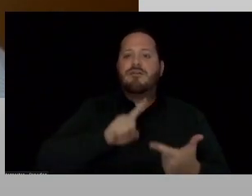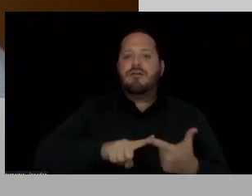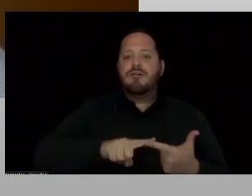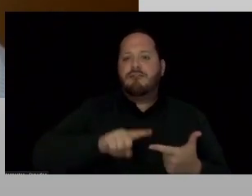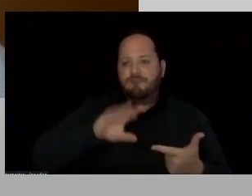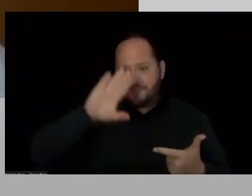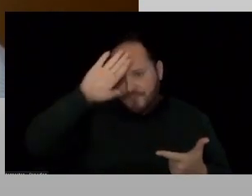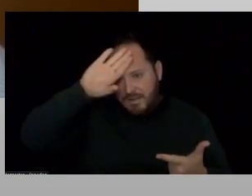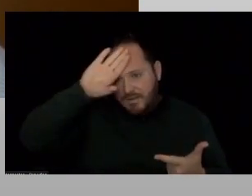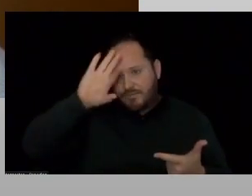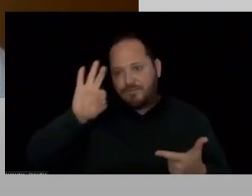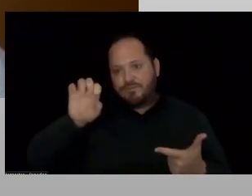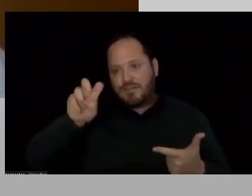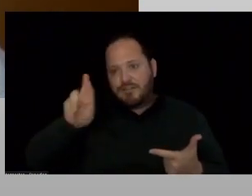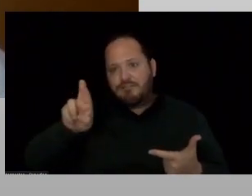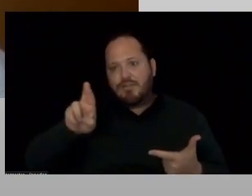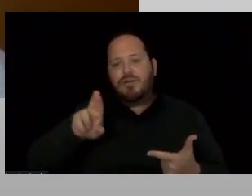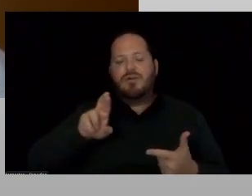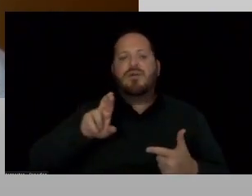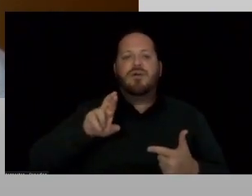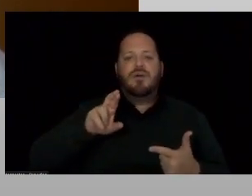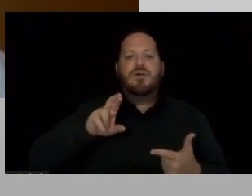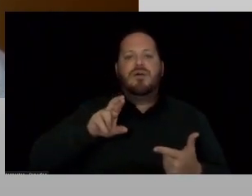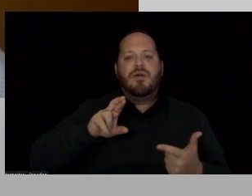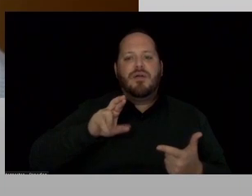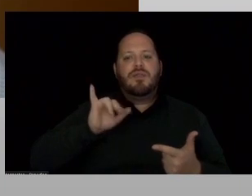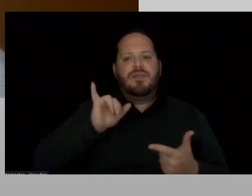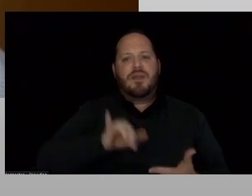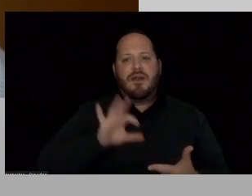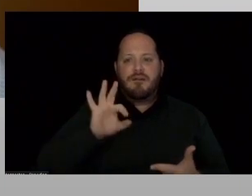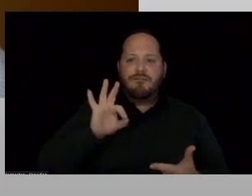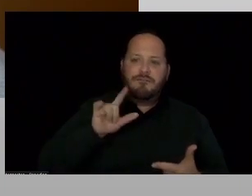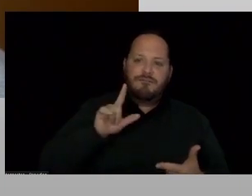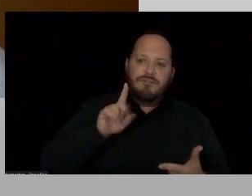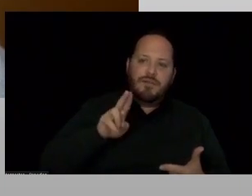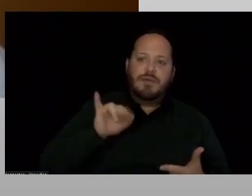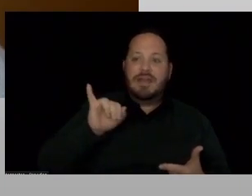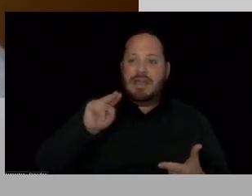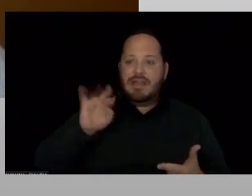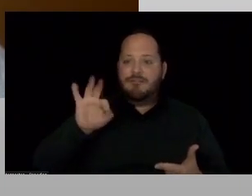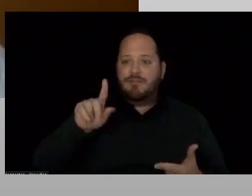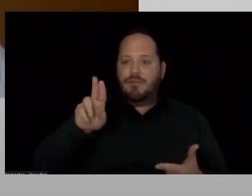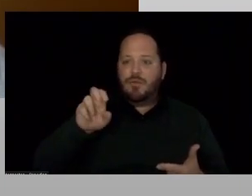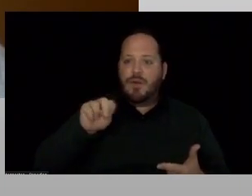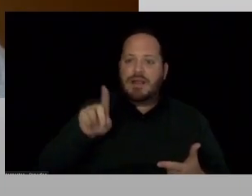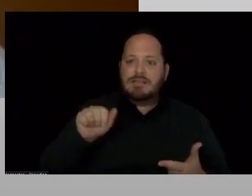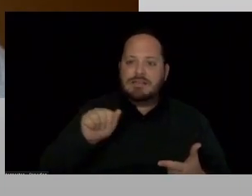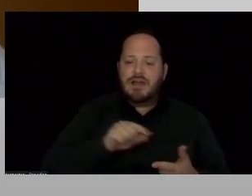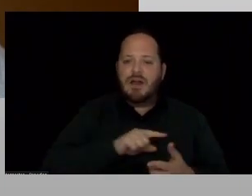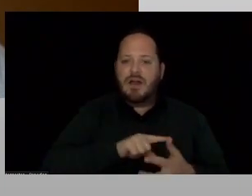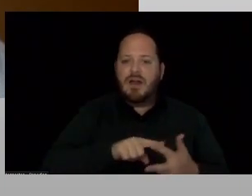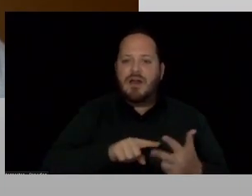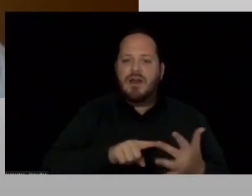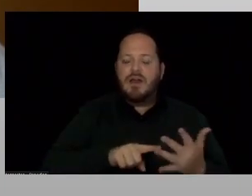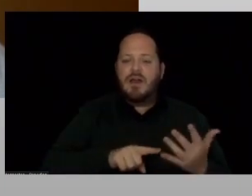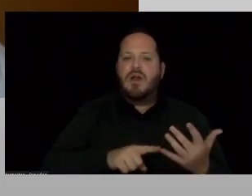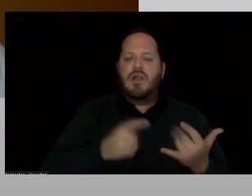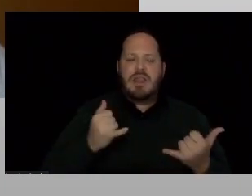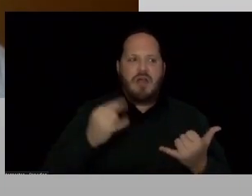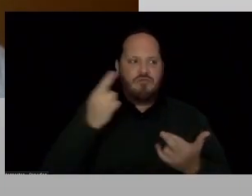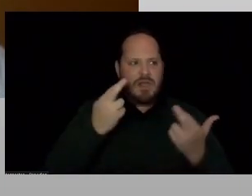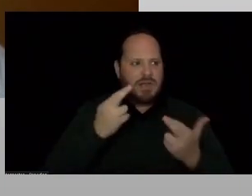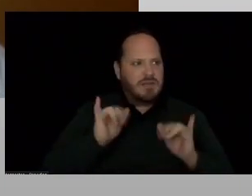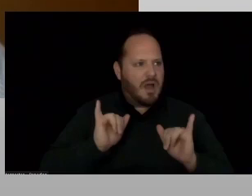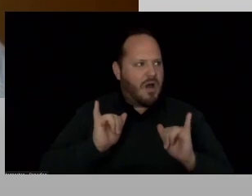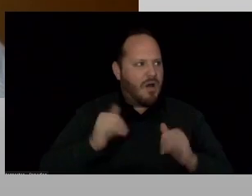influenza or classic coronavirus. We're now finding out that people can have a lot more mild symptoms, and including a low-grade fever with a runny nose, for